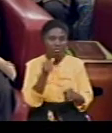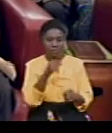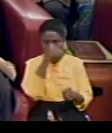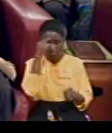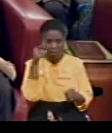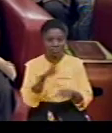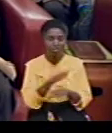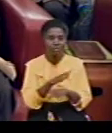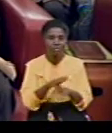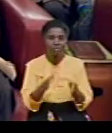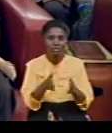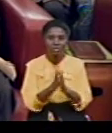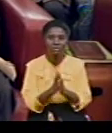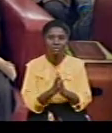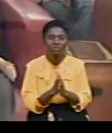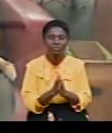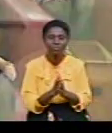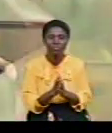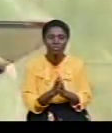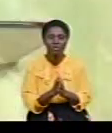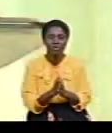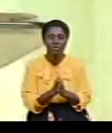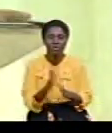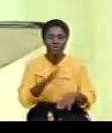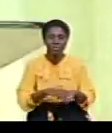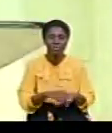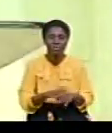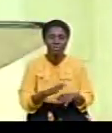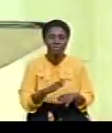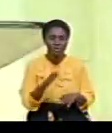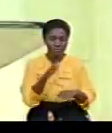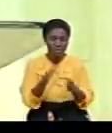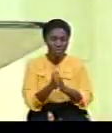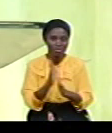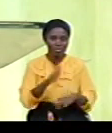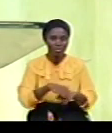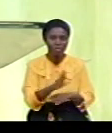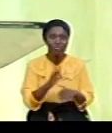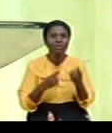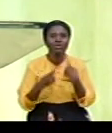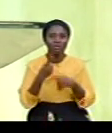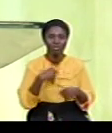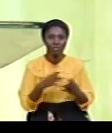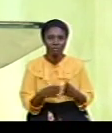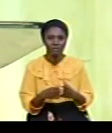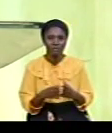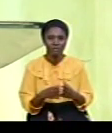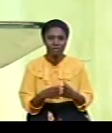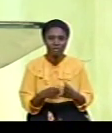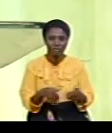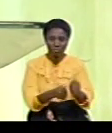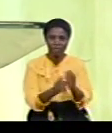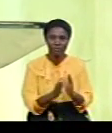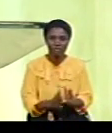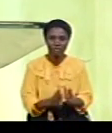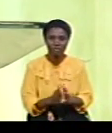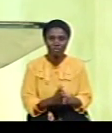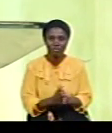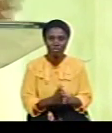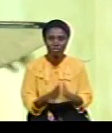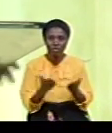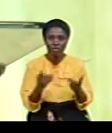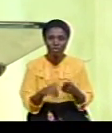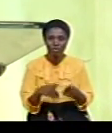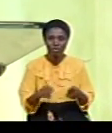consume it upon your lust. In verse 1, Apostle James opens with a question. From whence